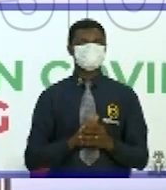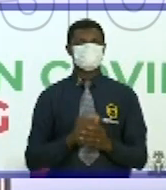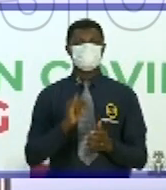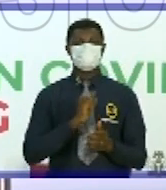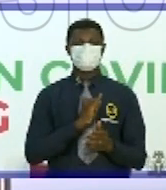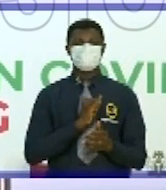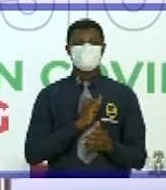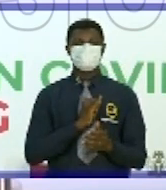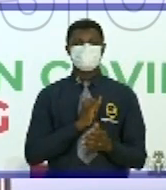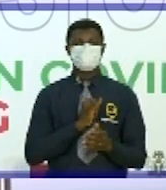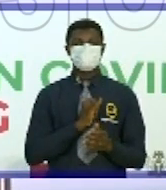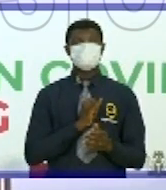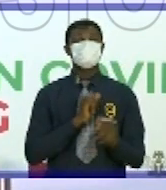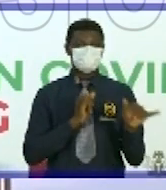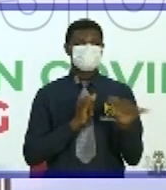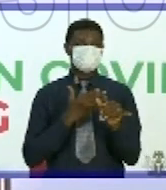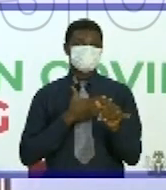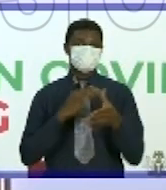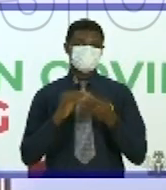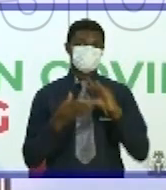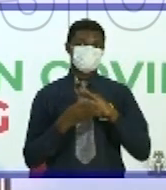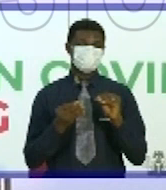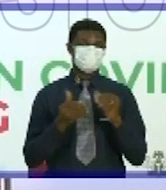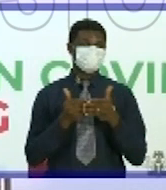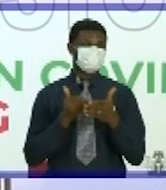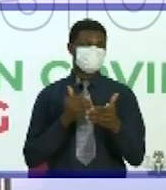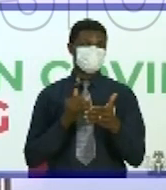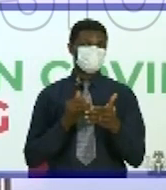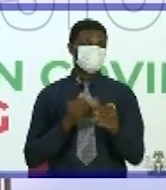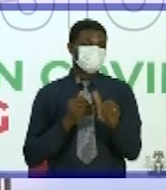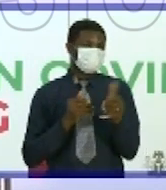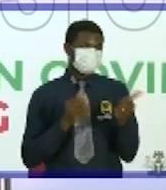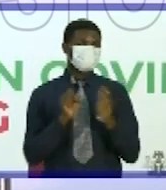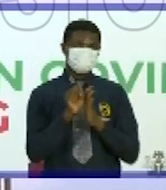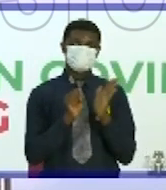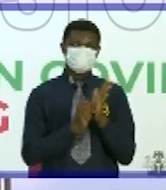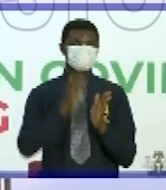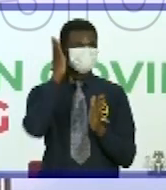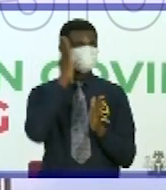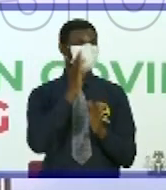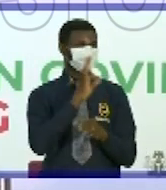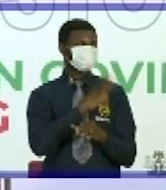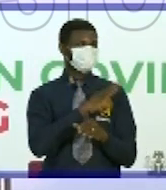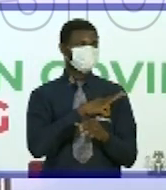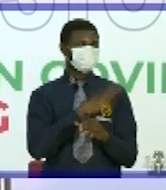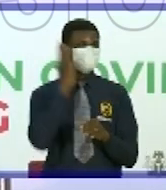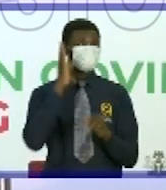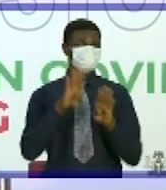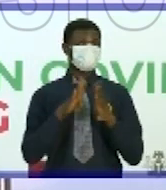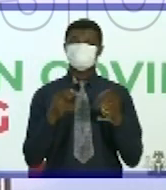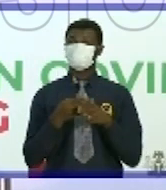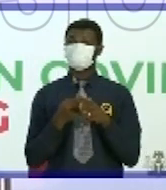want us, and like I said, we're going to roll out in the states. But it's not automatic. We will discuss